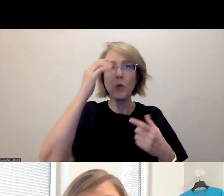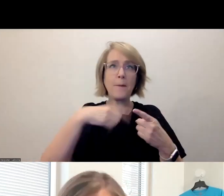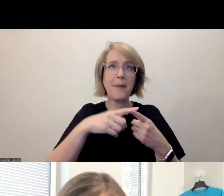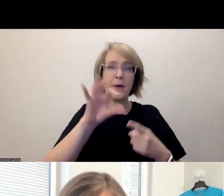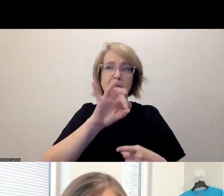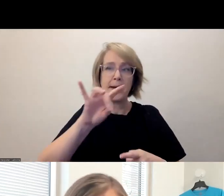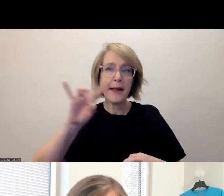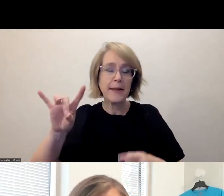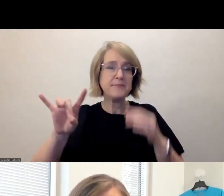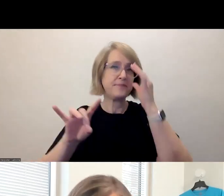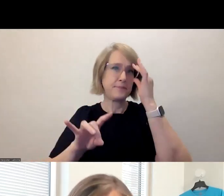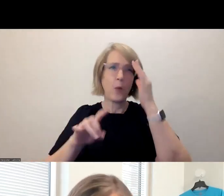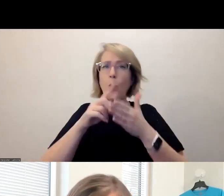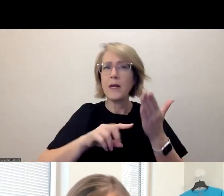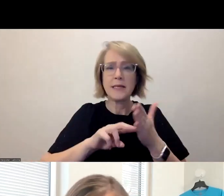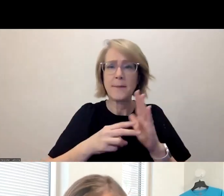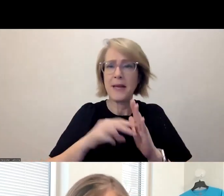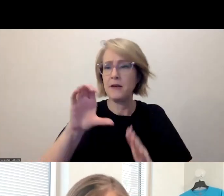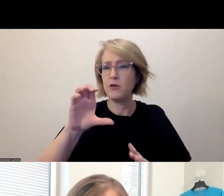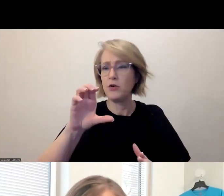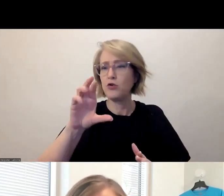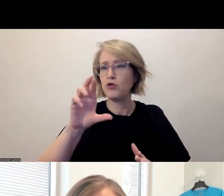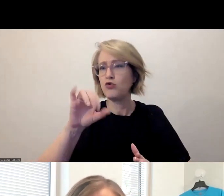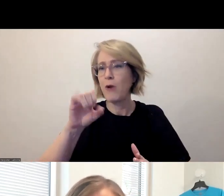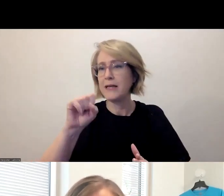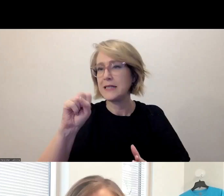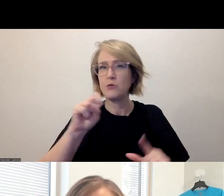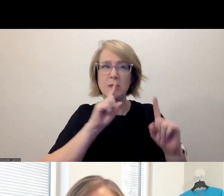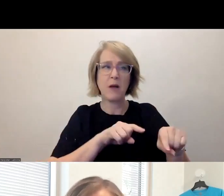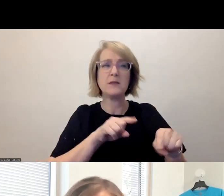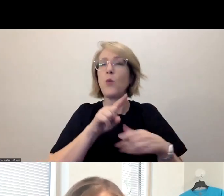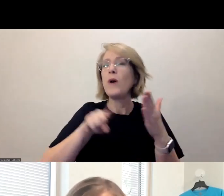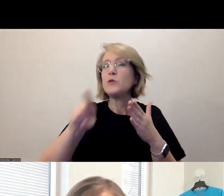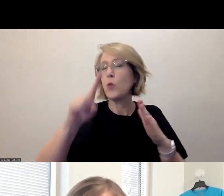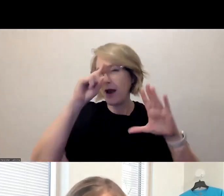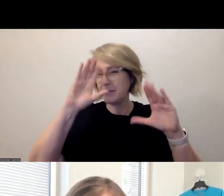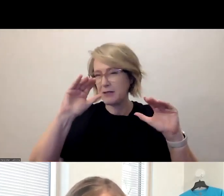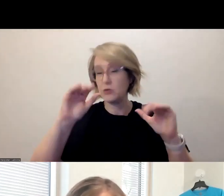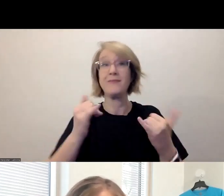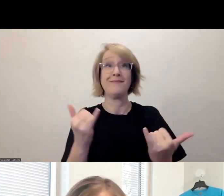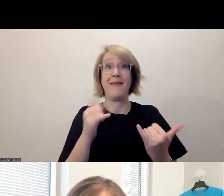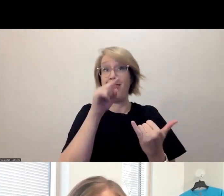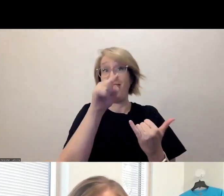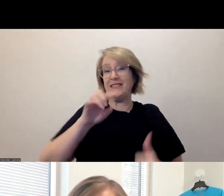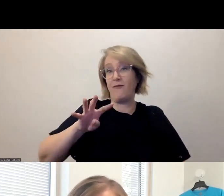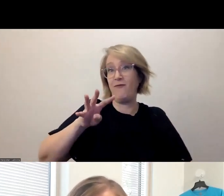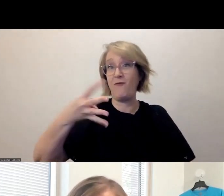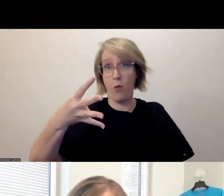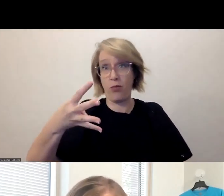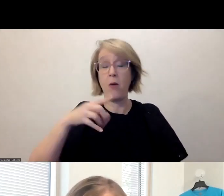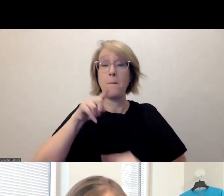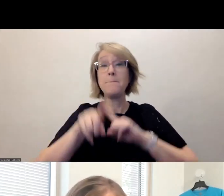they expected to get, and what they demanded for care in their communities. So this is our fourth poll that's focused exclusively on